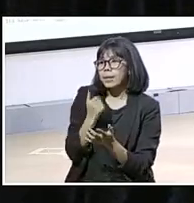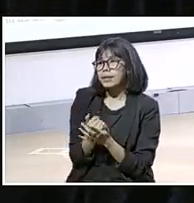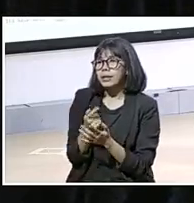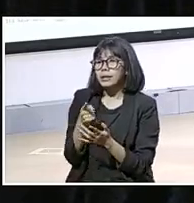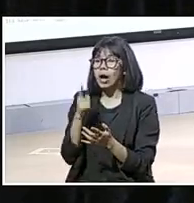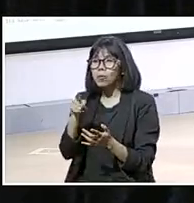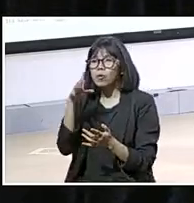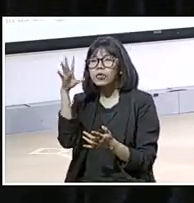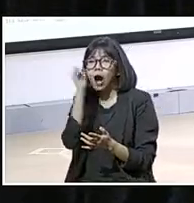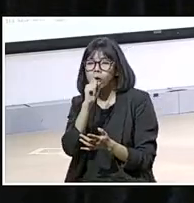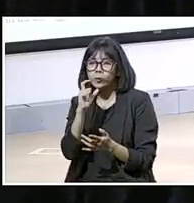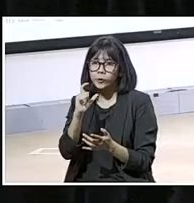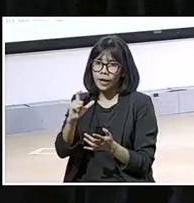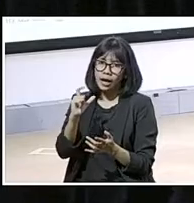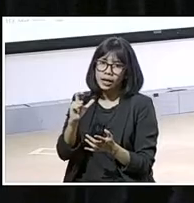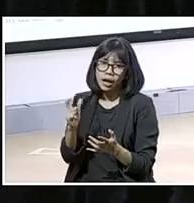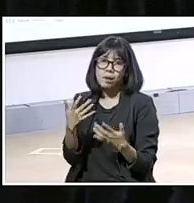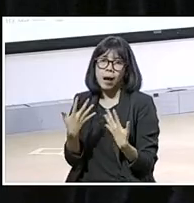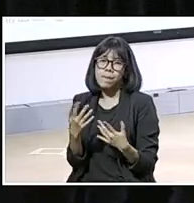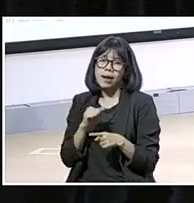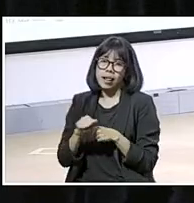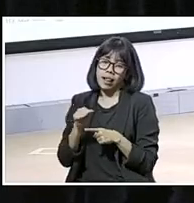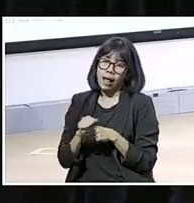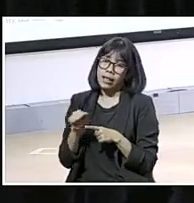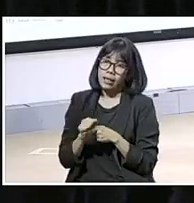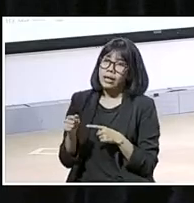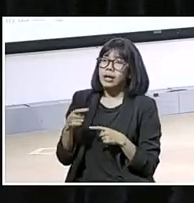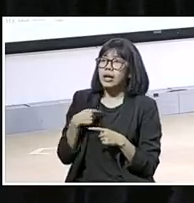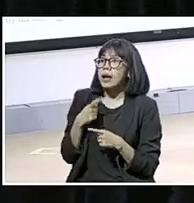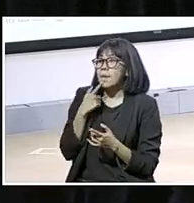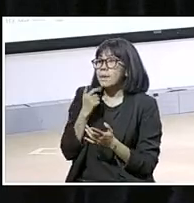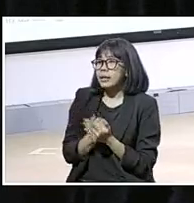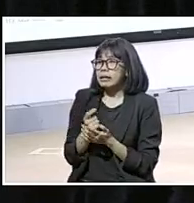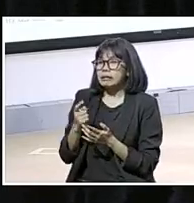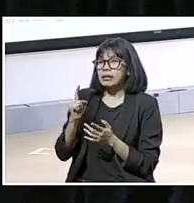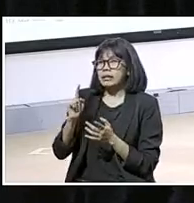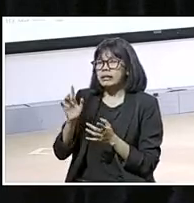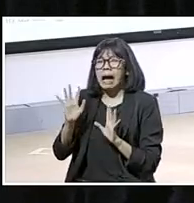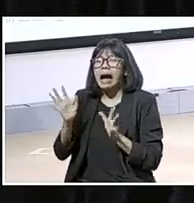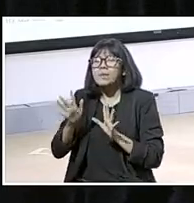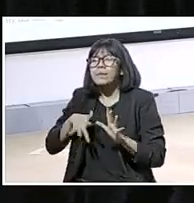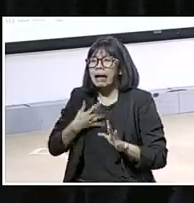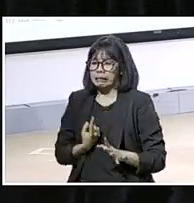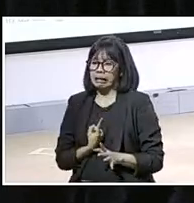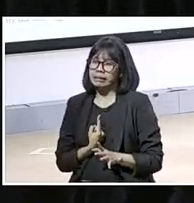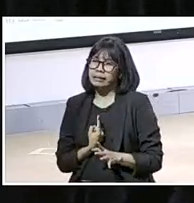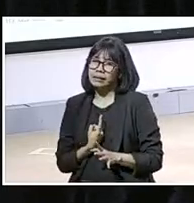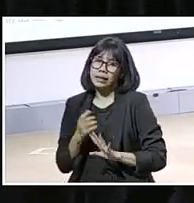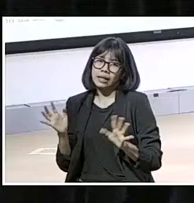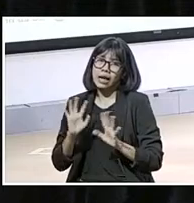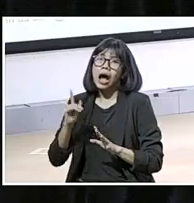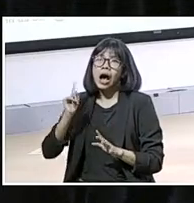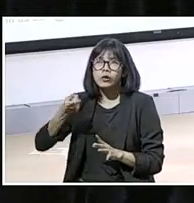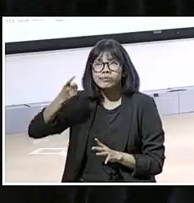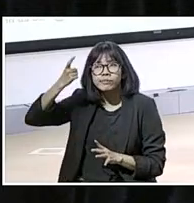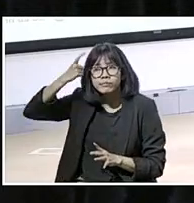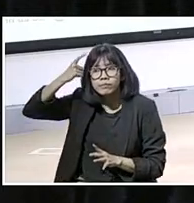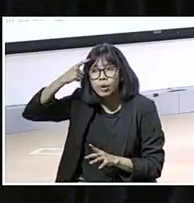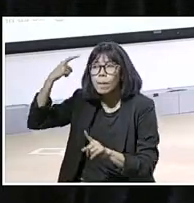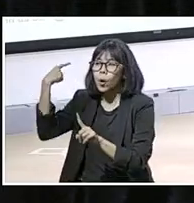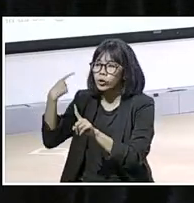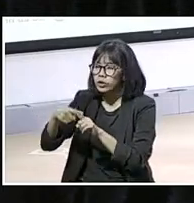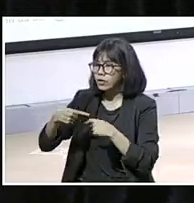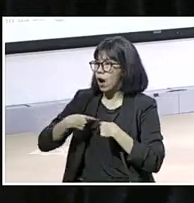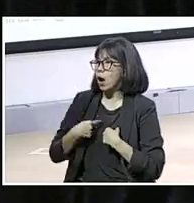move. So you take that, what some might perceive as a negative, and you turn that into a positive, and you make that part of your game. And